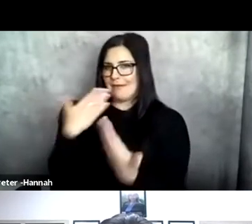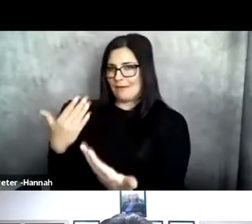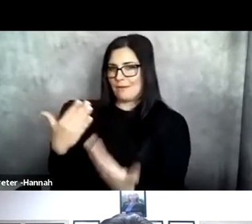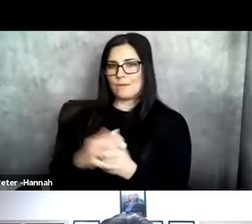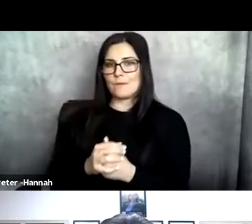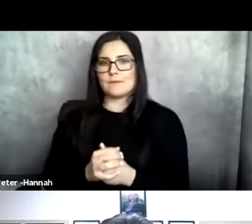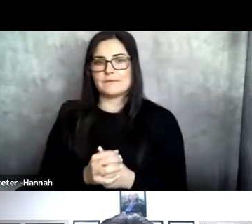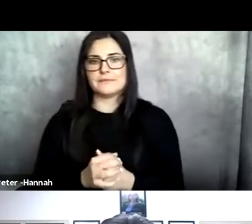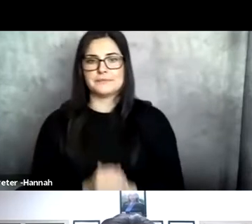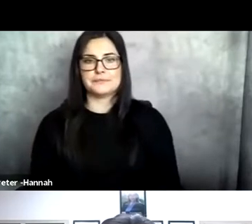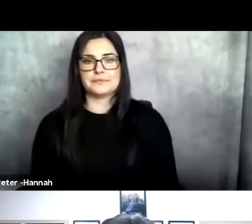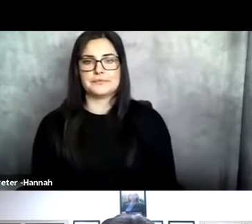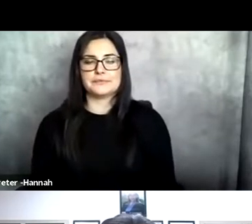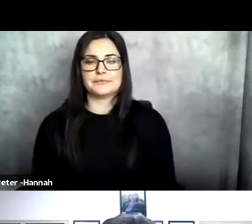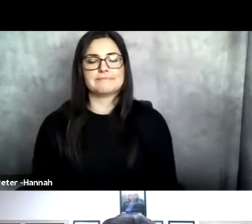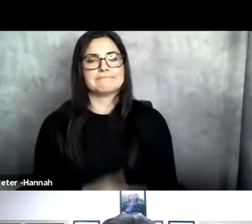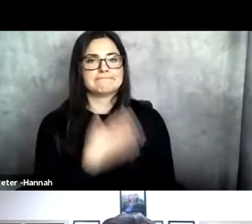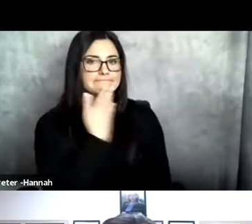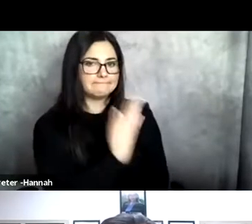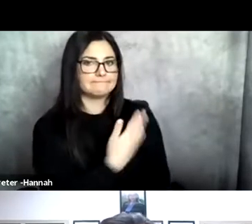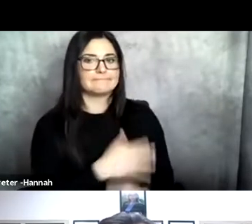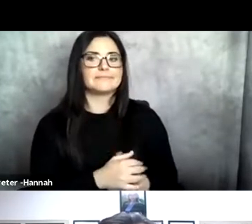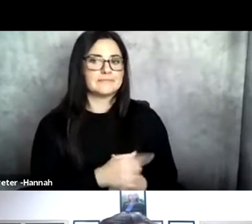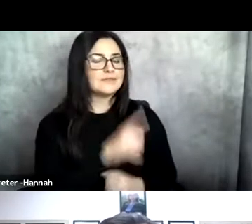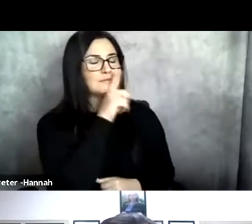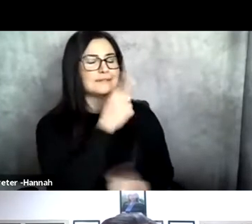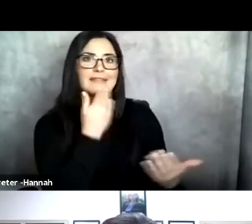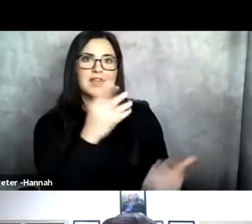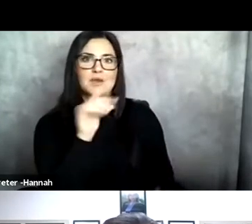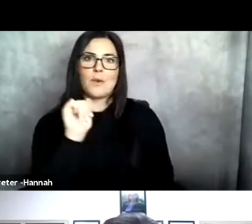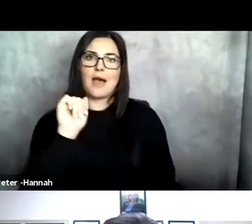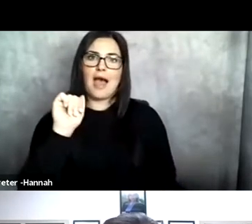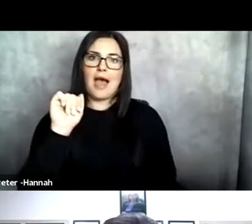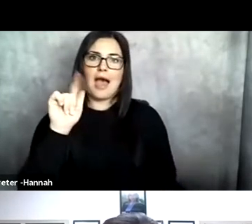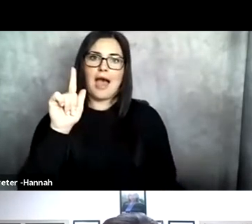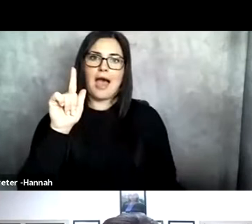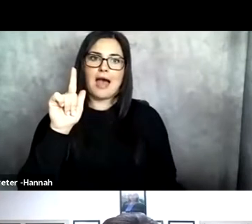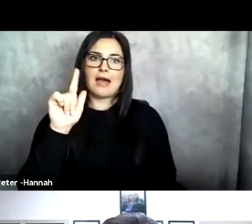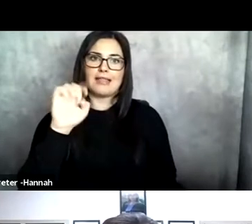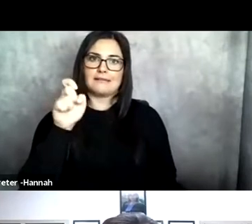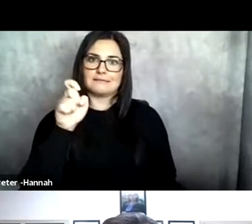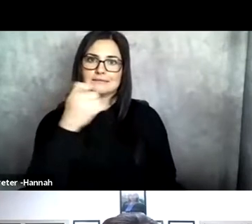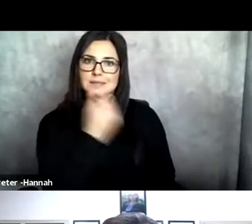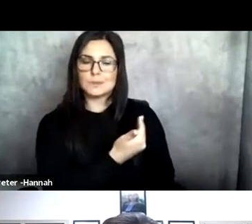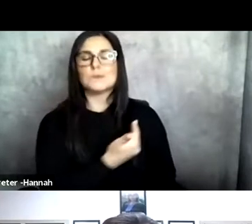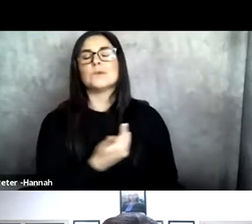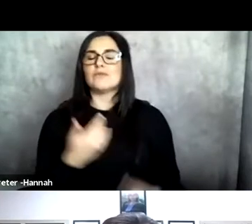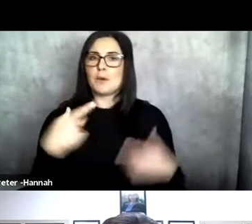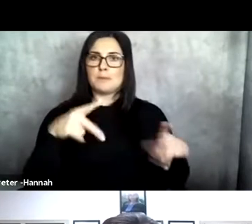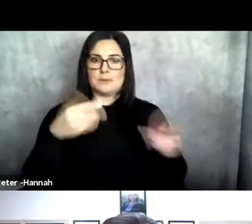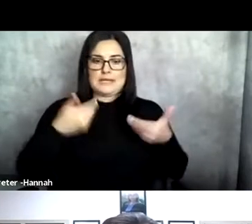Thank you. Now, thank you, Alex. for allowing me to be